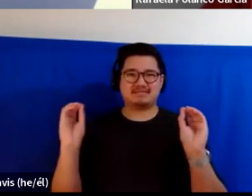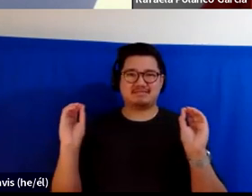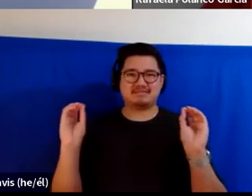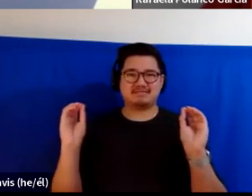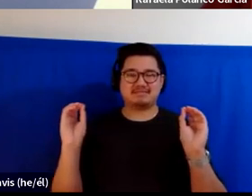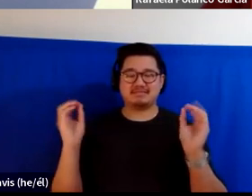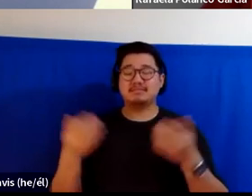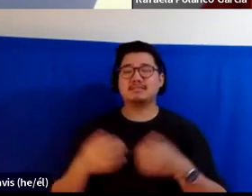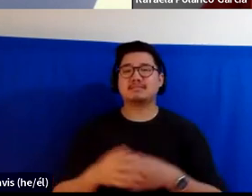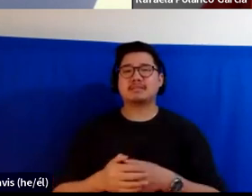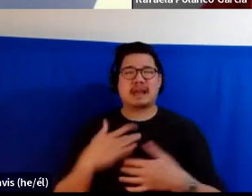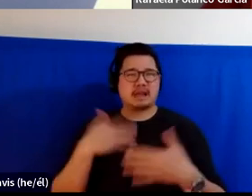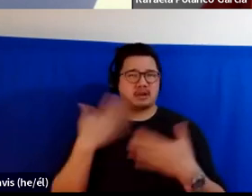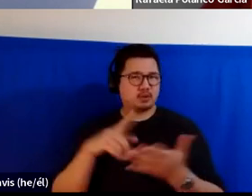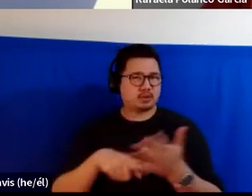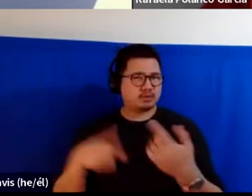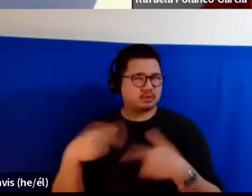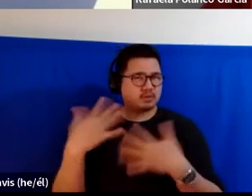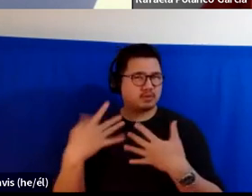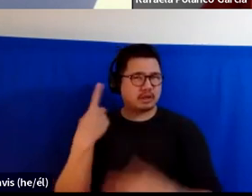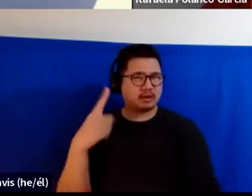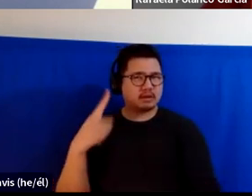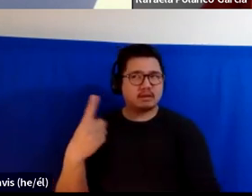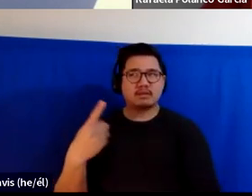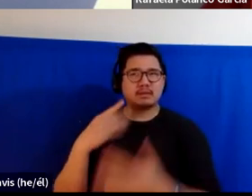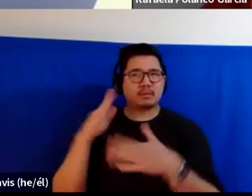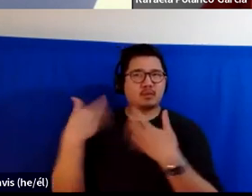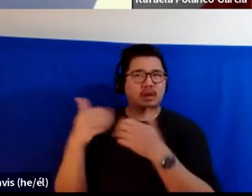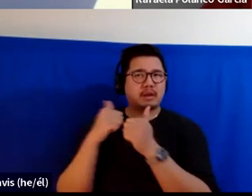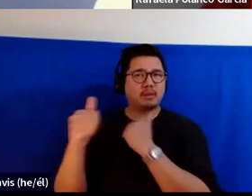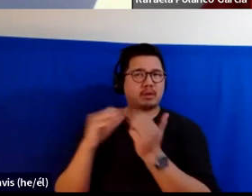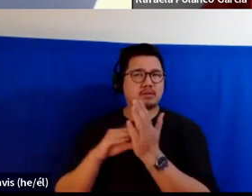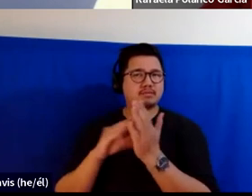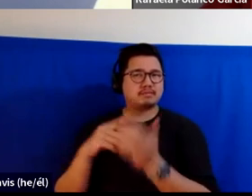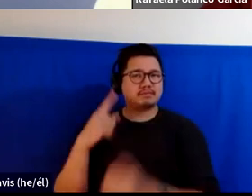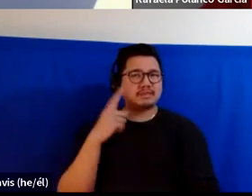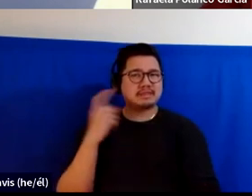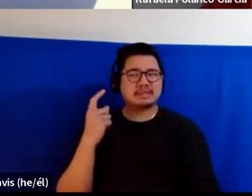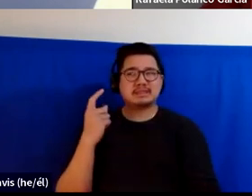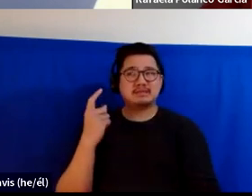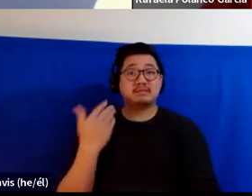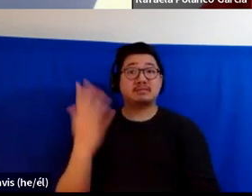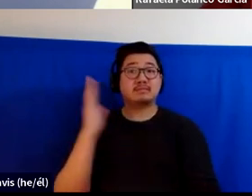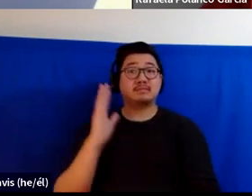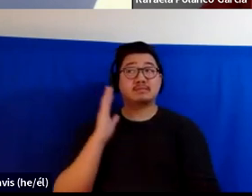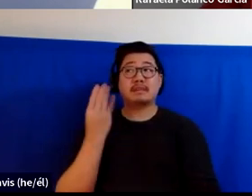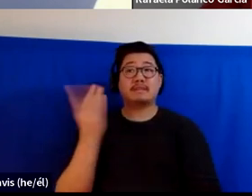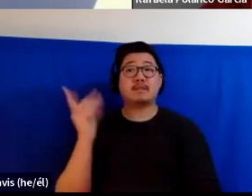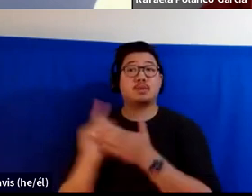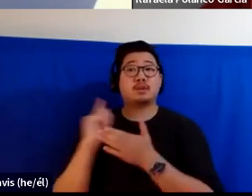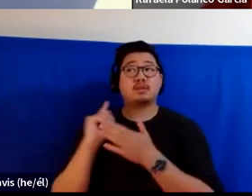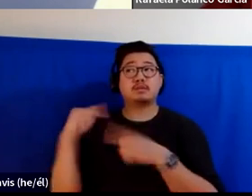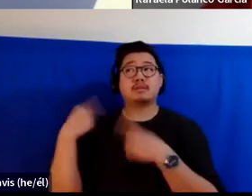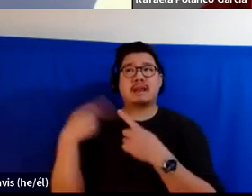and what you guys are waiting for to do remote learning because um in the past couple of weeks i've heard